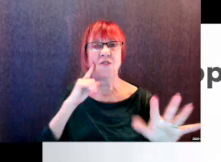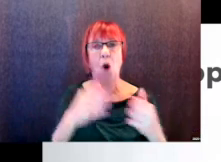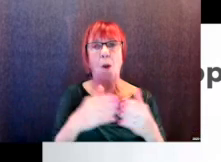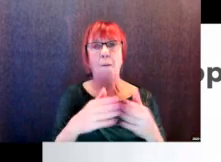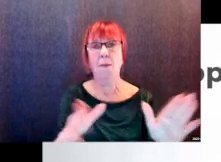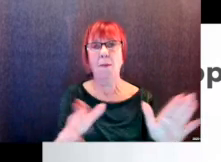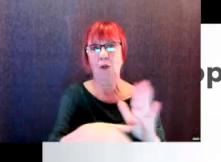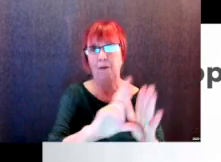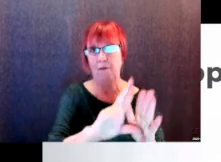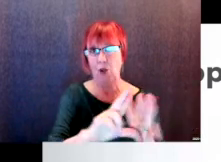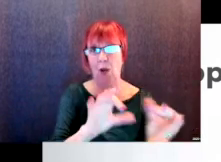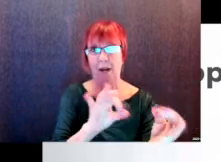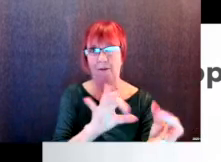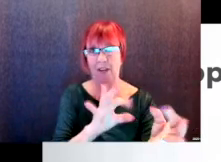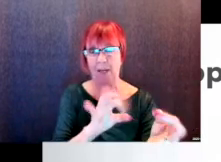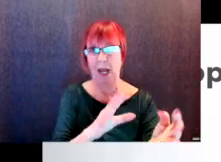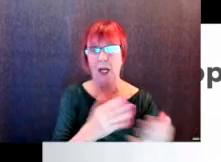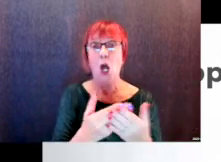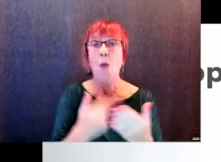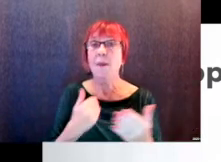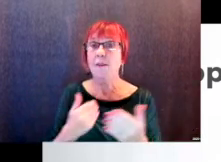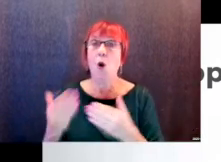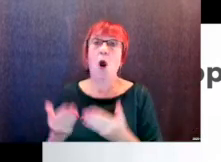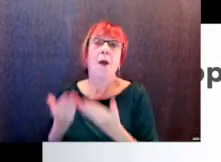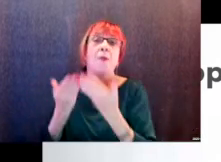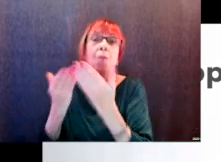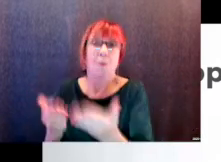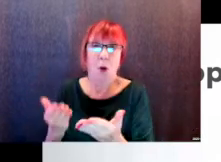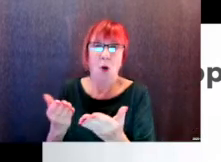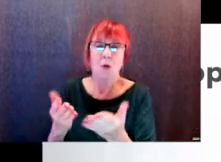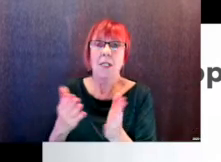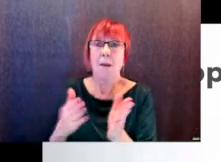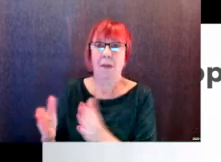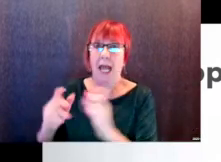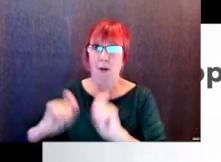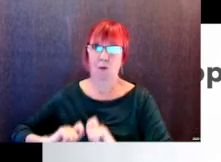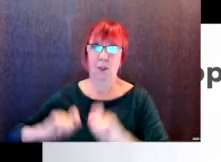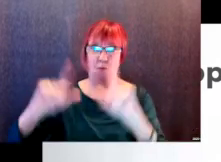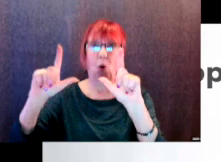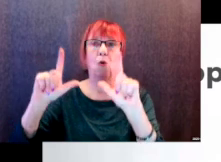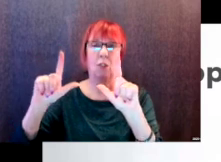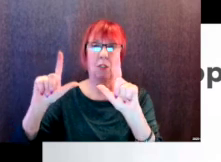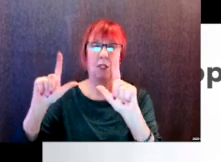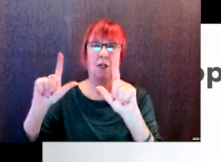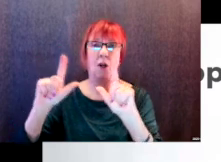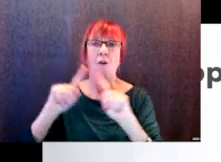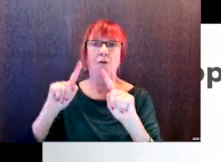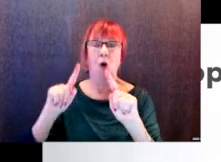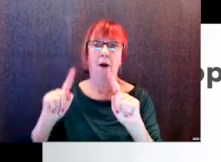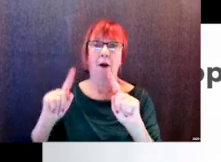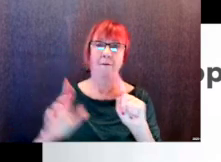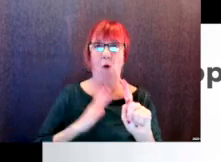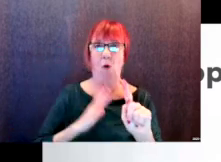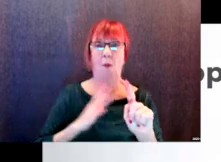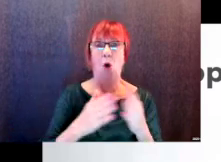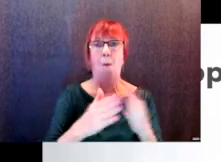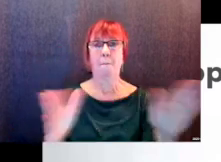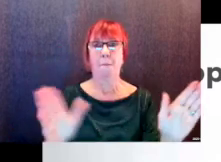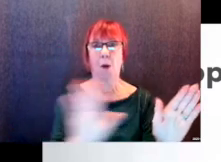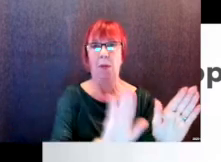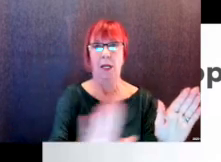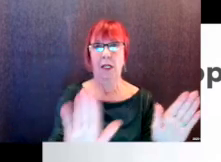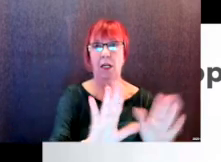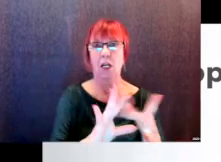is crucial to provide community members and the public with timely budget information. It would align with